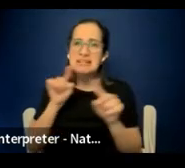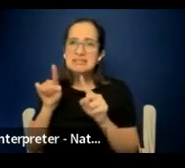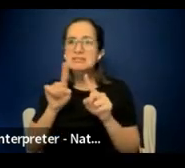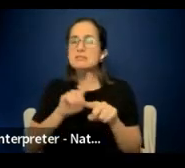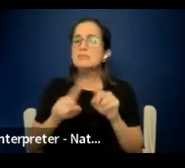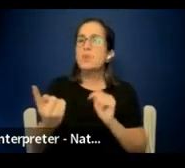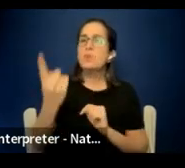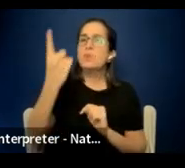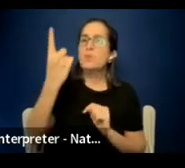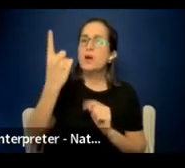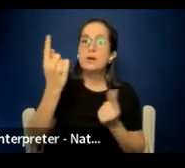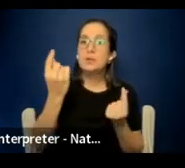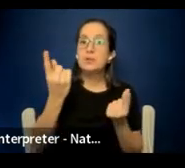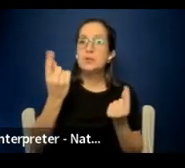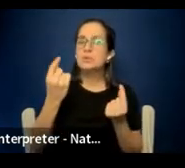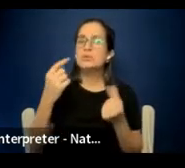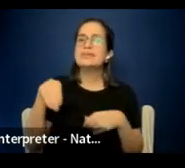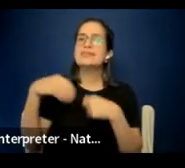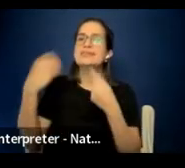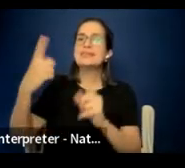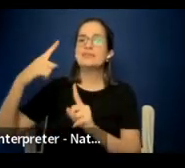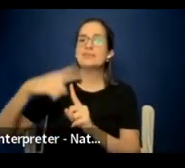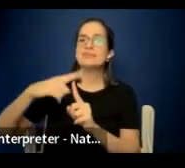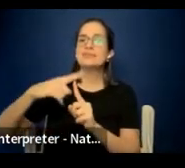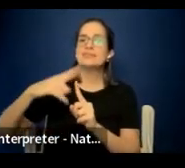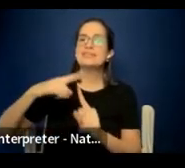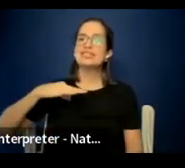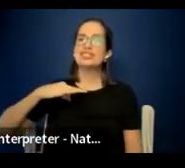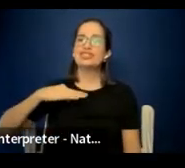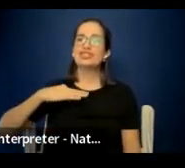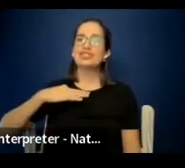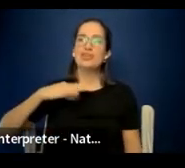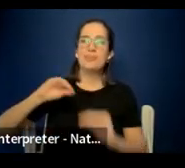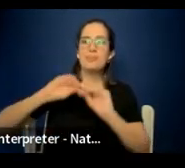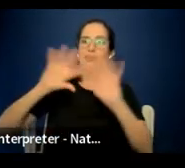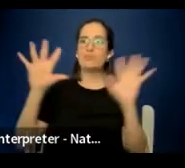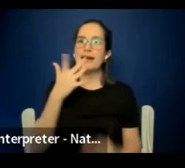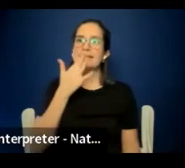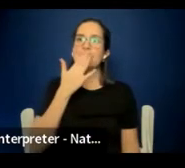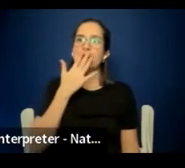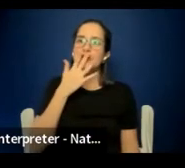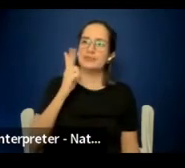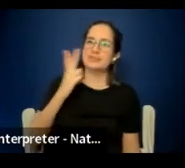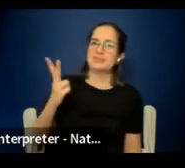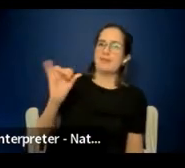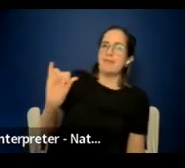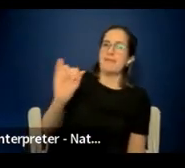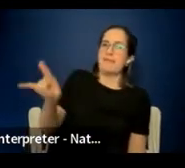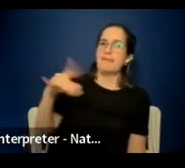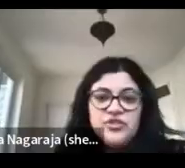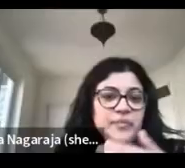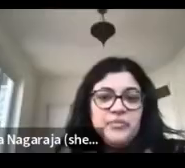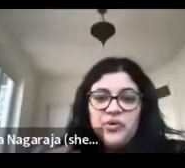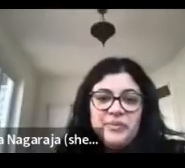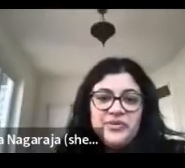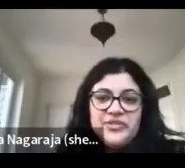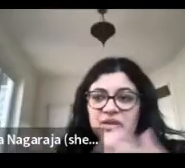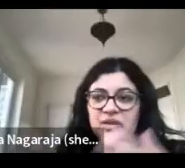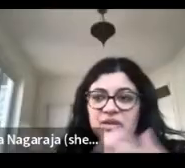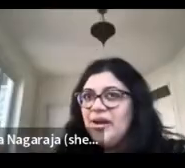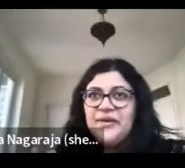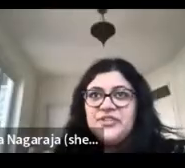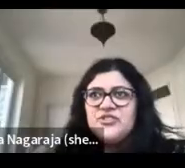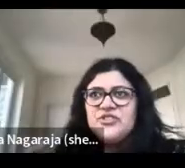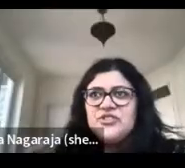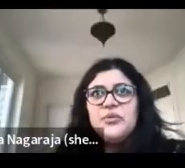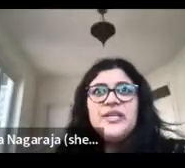stand out when people look around the organization and we see who they are, what they're doing, the difference they're making. And leadership and board members can